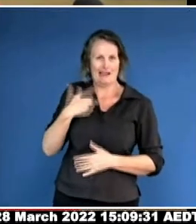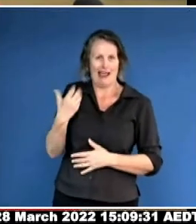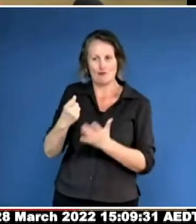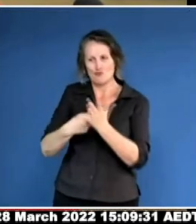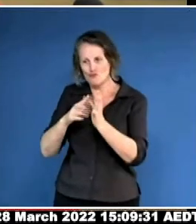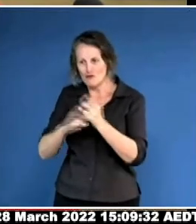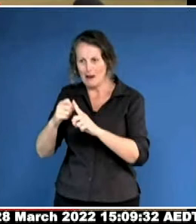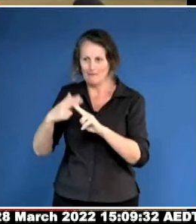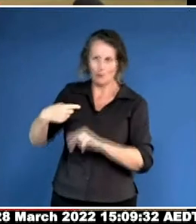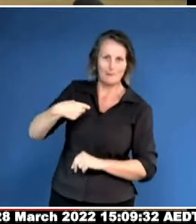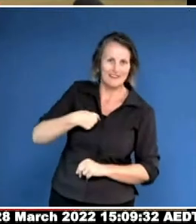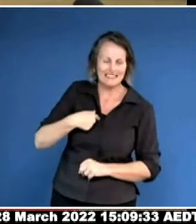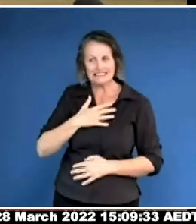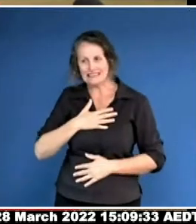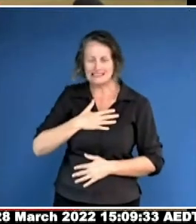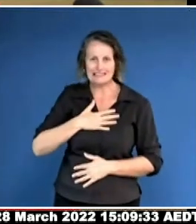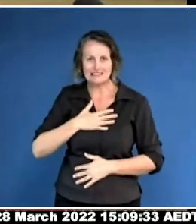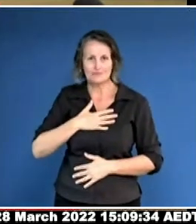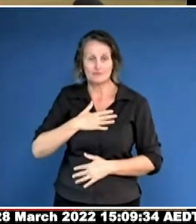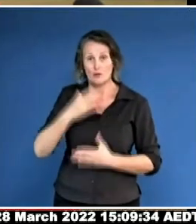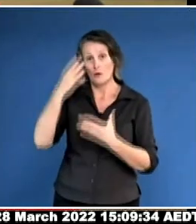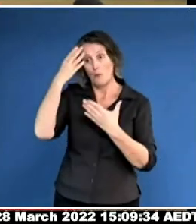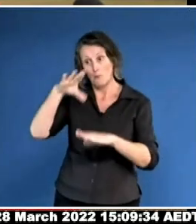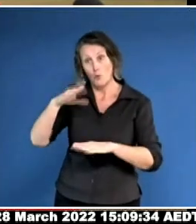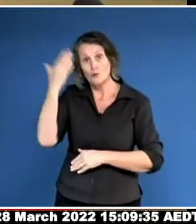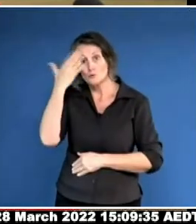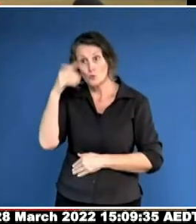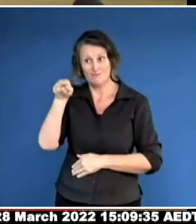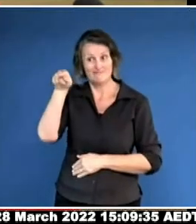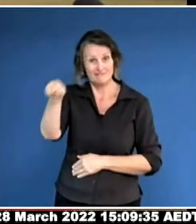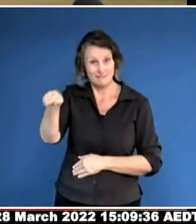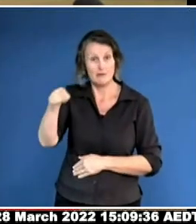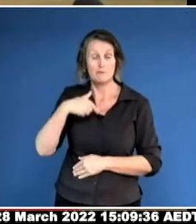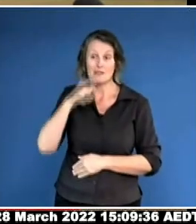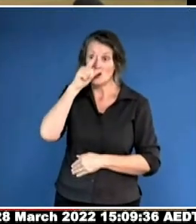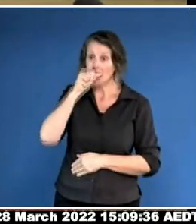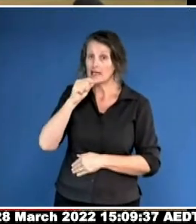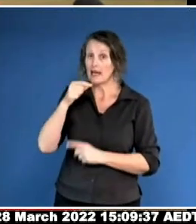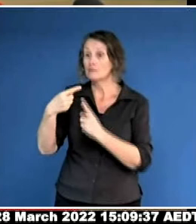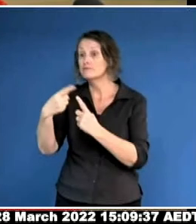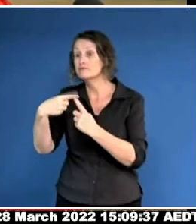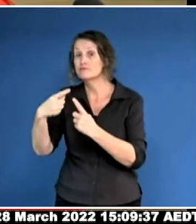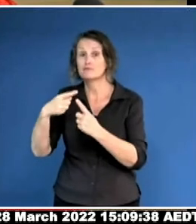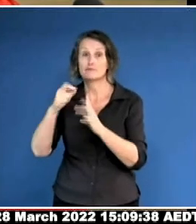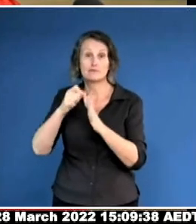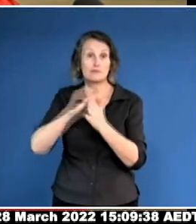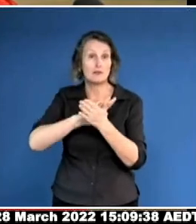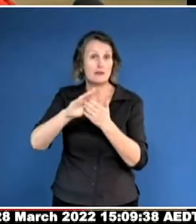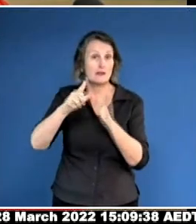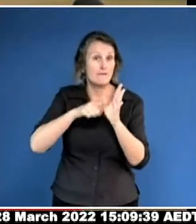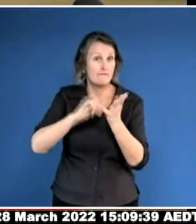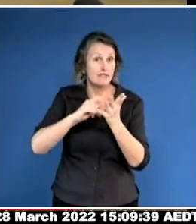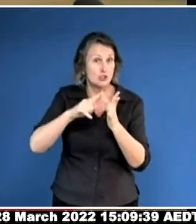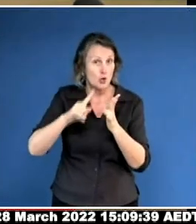school. Because of where the boarding school was located, I was able to attend physiotherapy and hydrotherapy